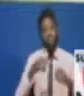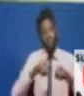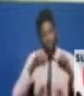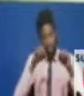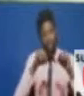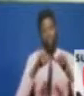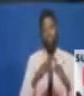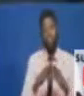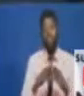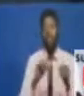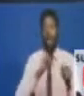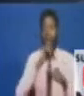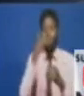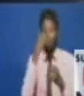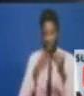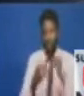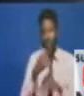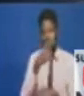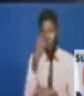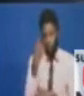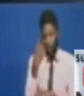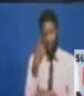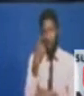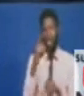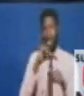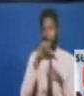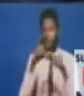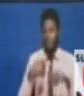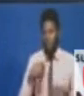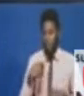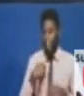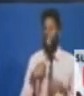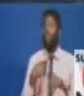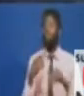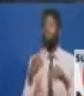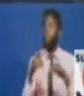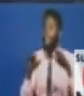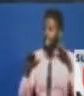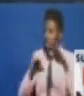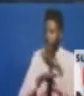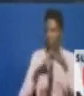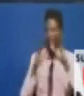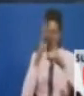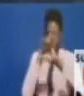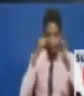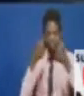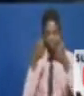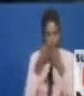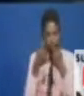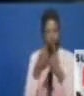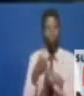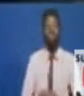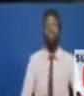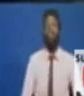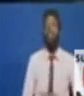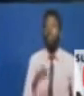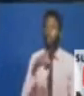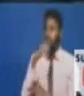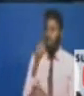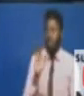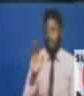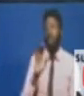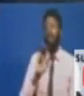The final issue on the running meet, the question raised by the member for